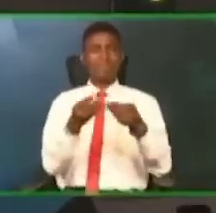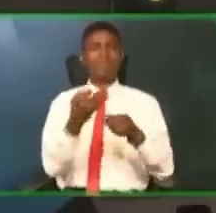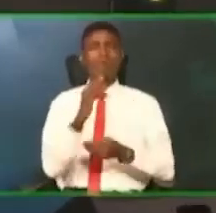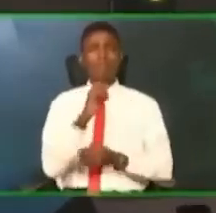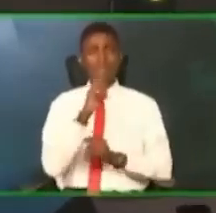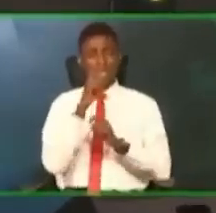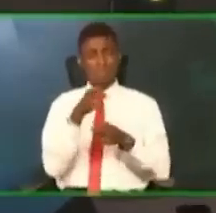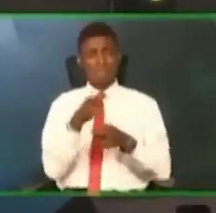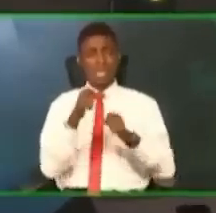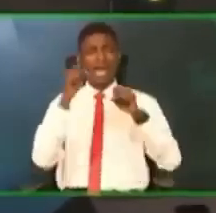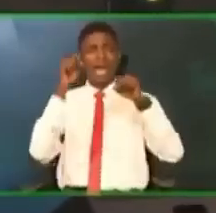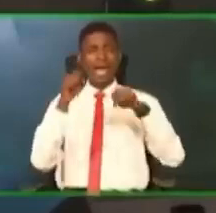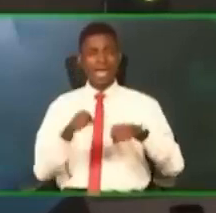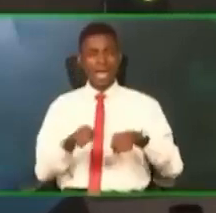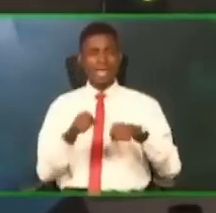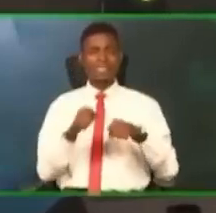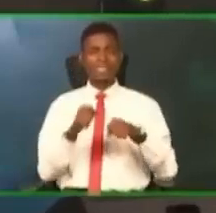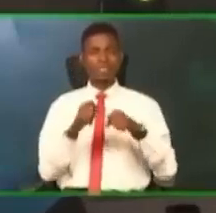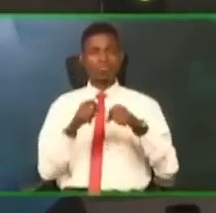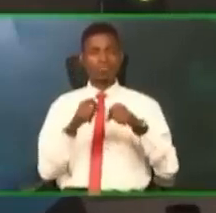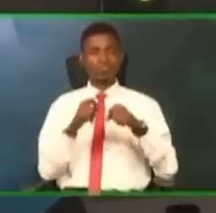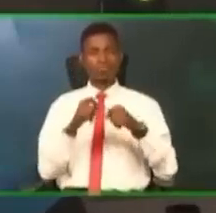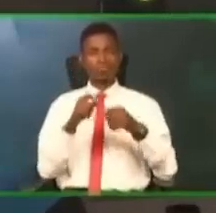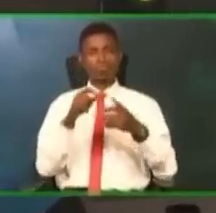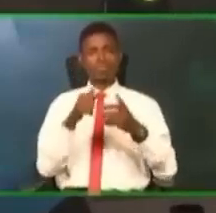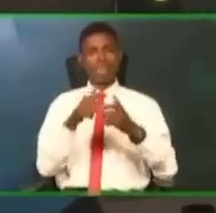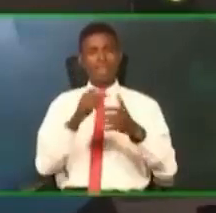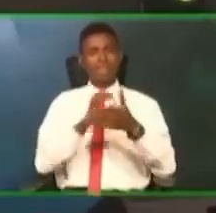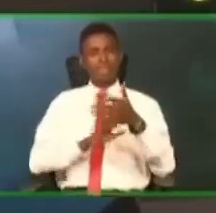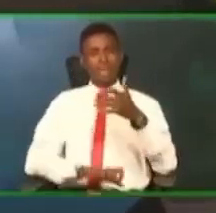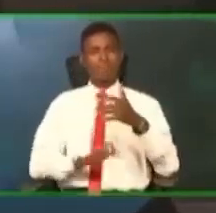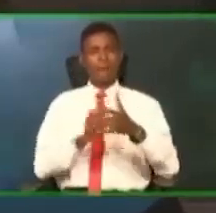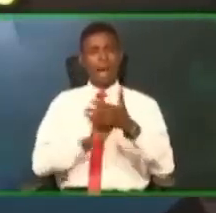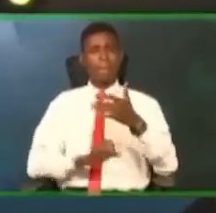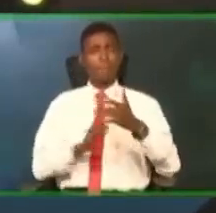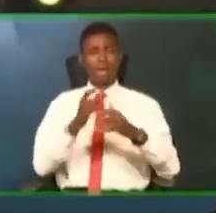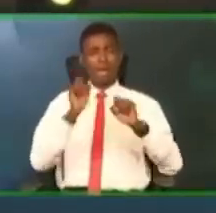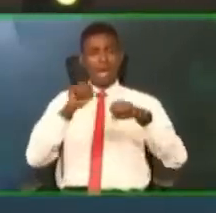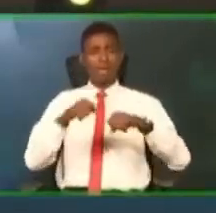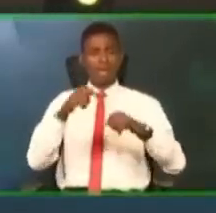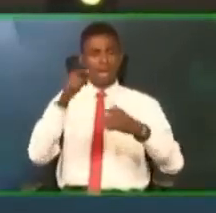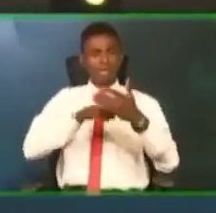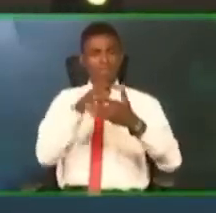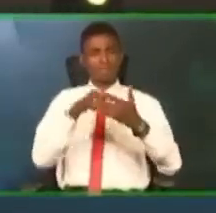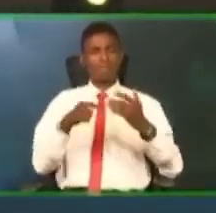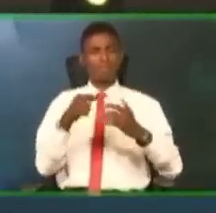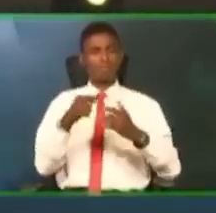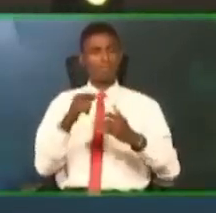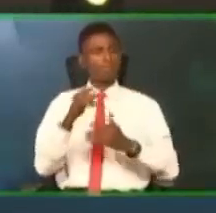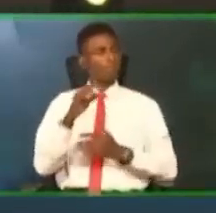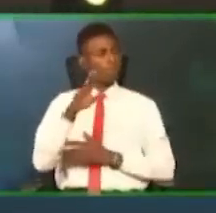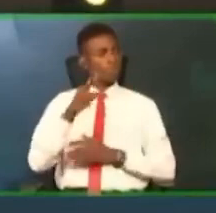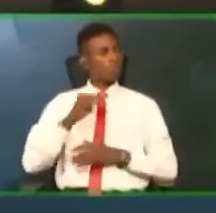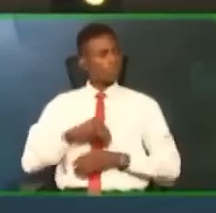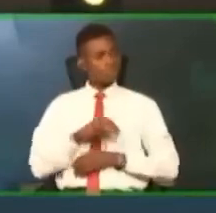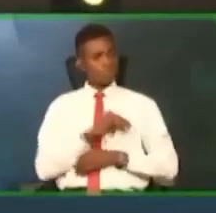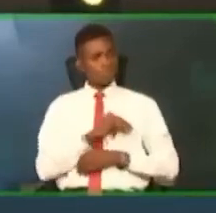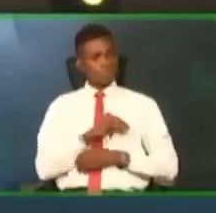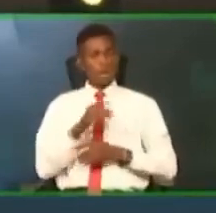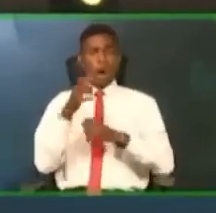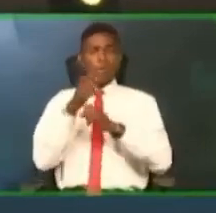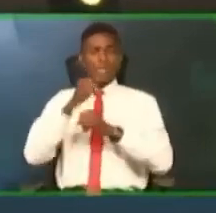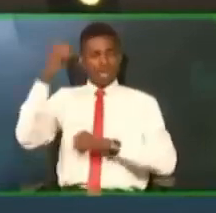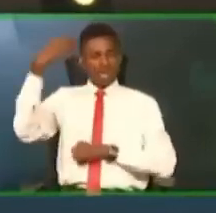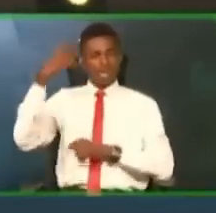abort a great destiny overnight. Settle with the word. Obtain grace from God to settle with the word. Let